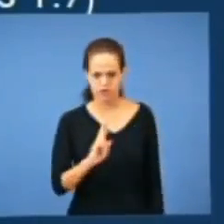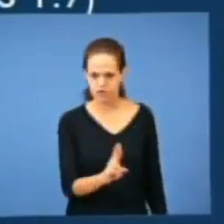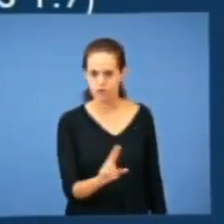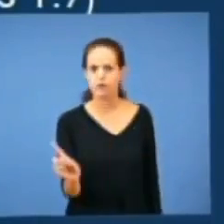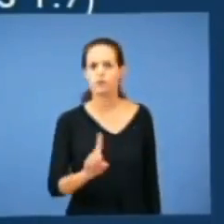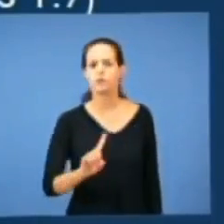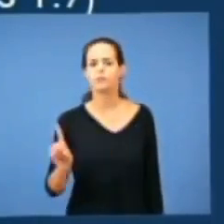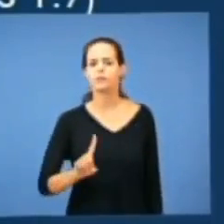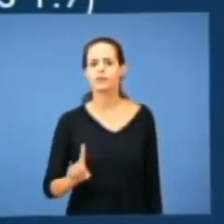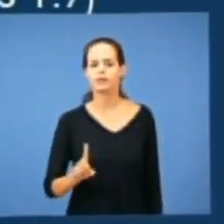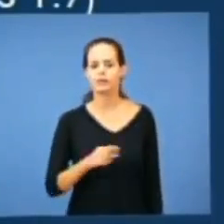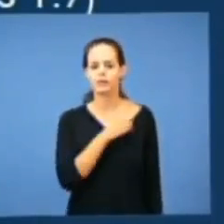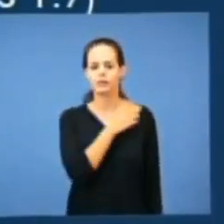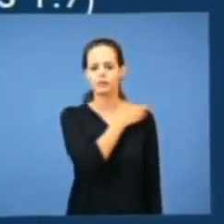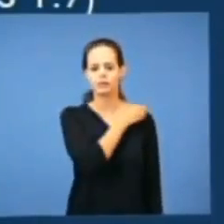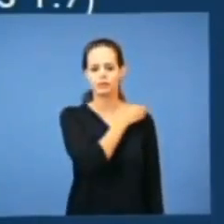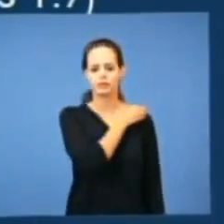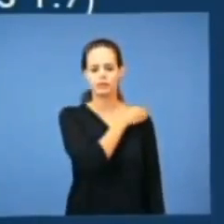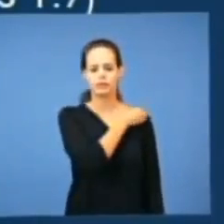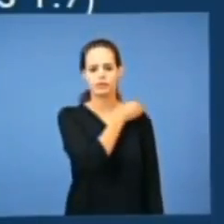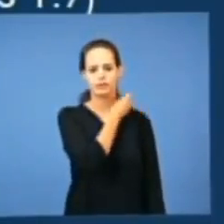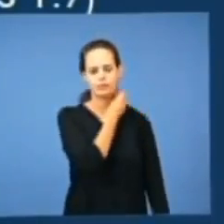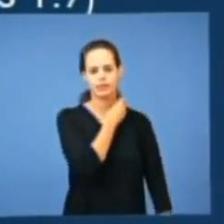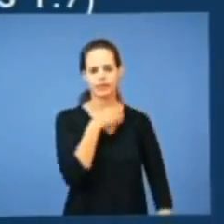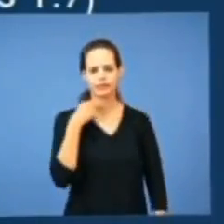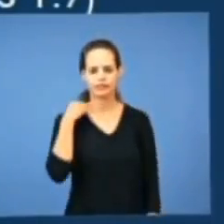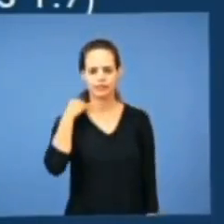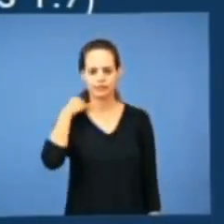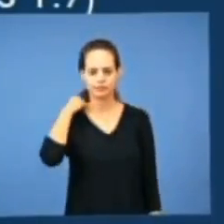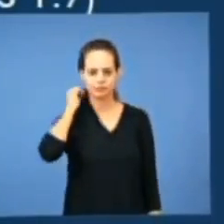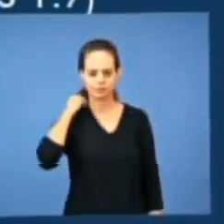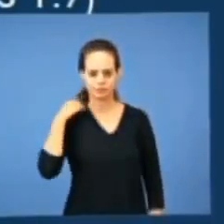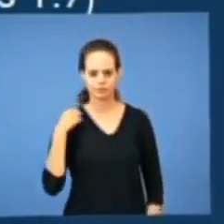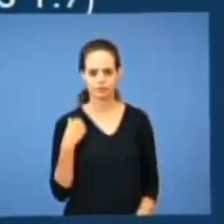not playing about religion. We don't need people.